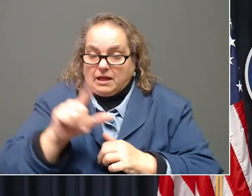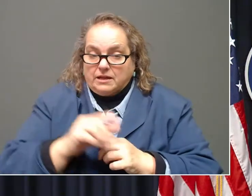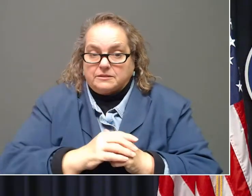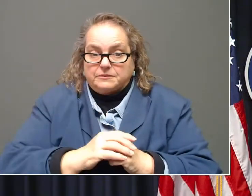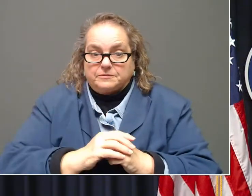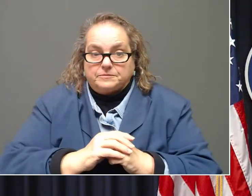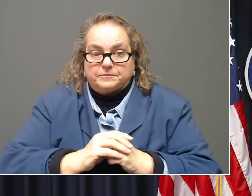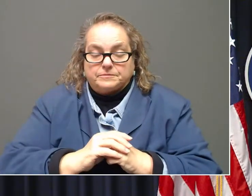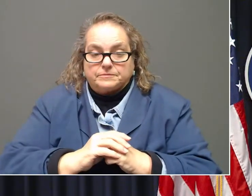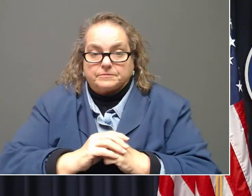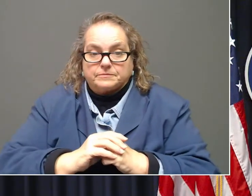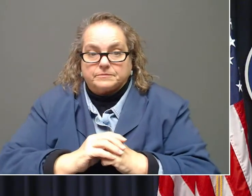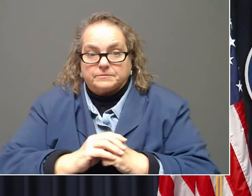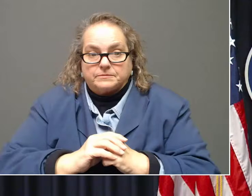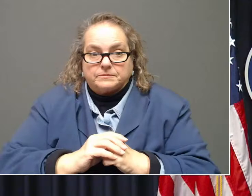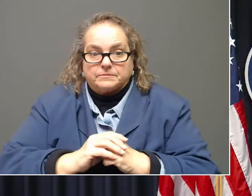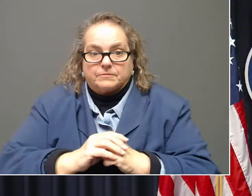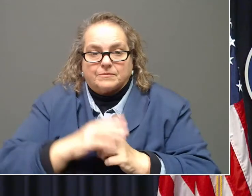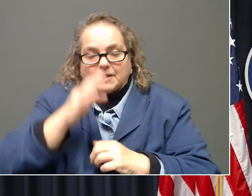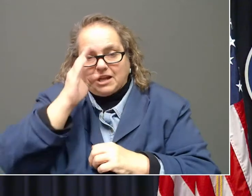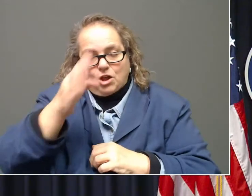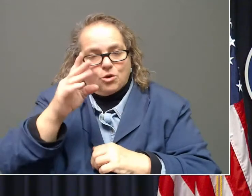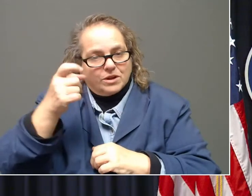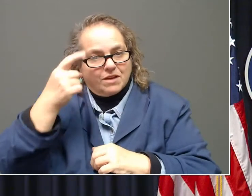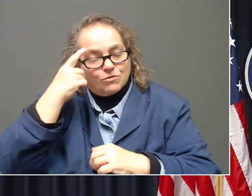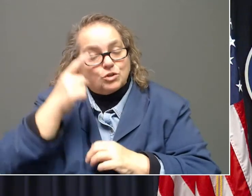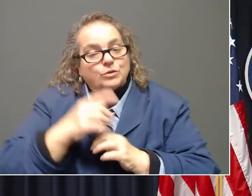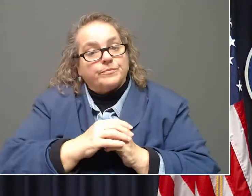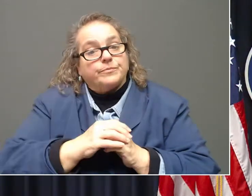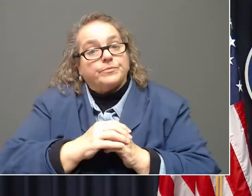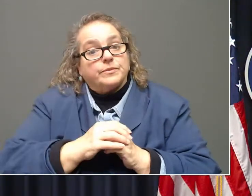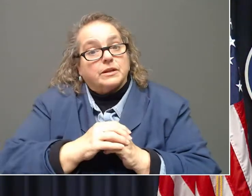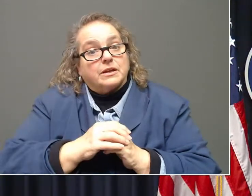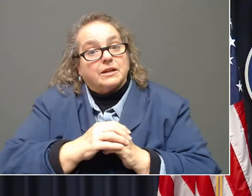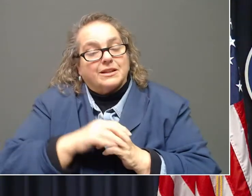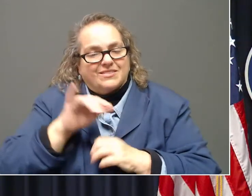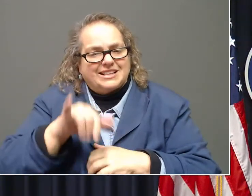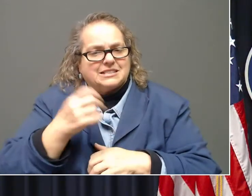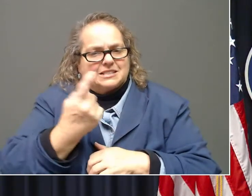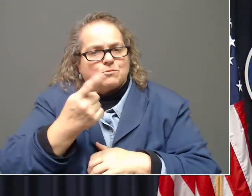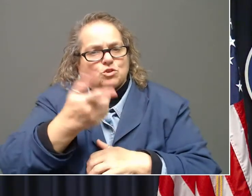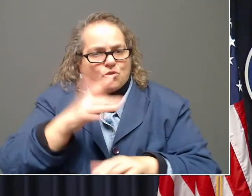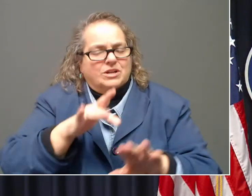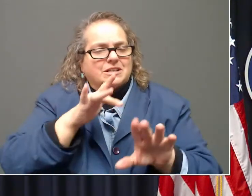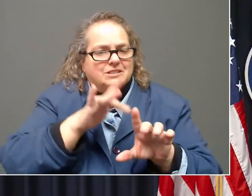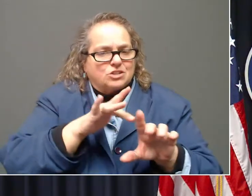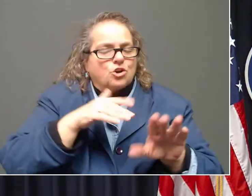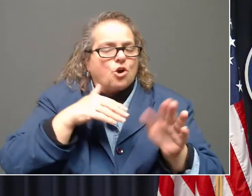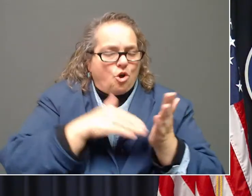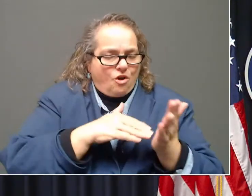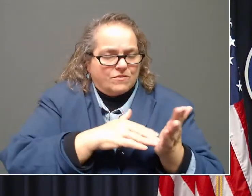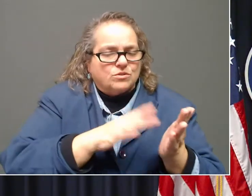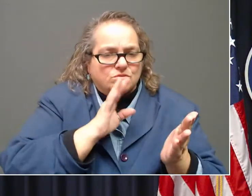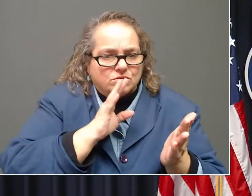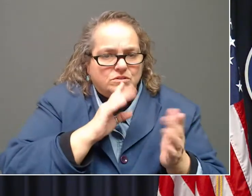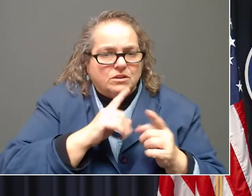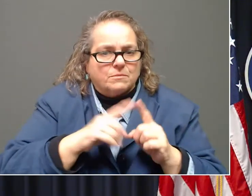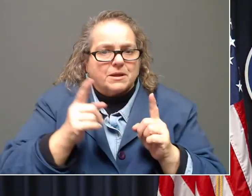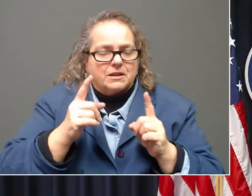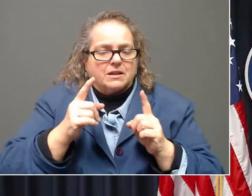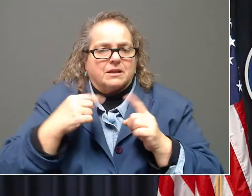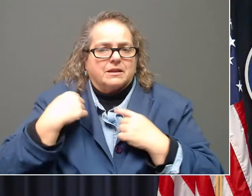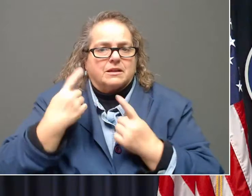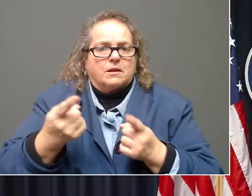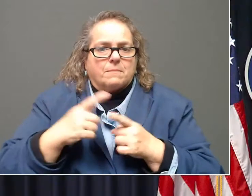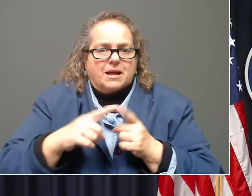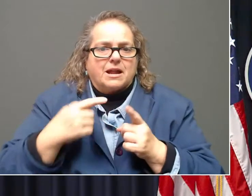for alarm yet, but it is a reminder that if it's hot in Franklin County right now, wear your mask, engage in